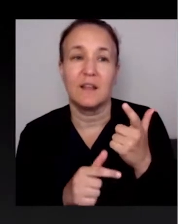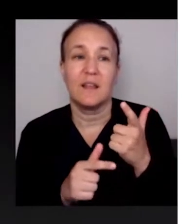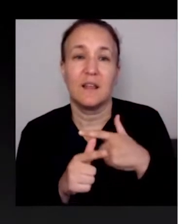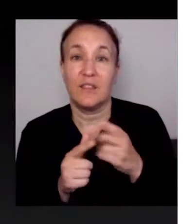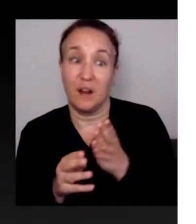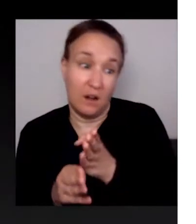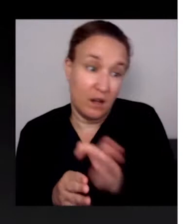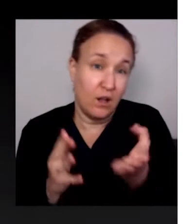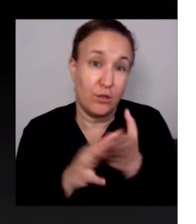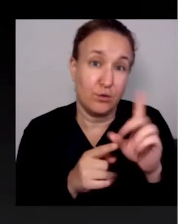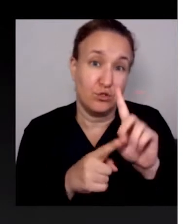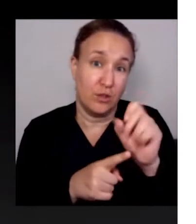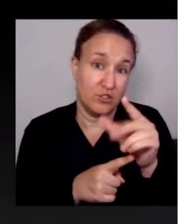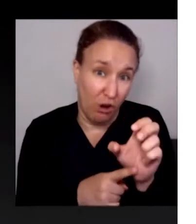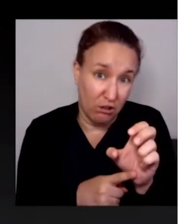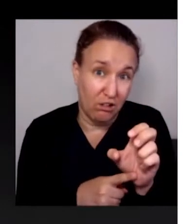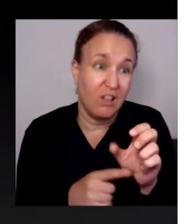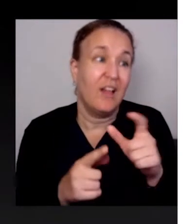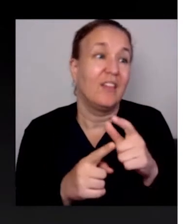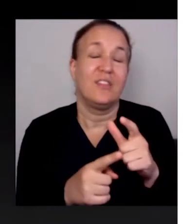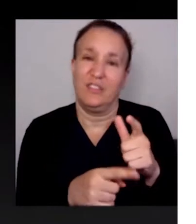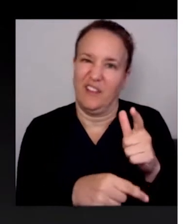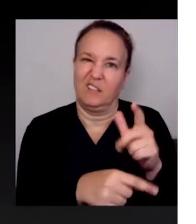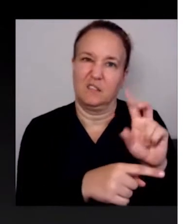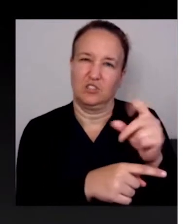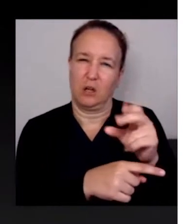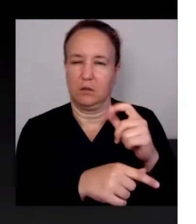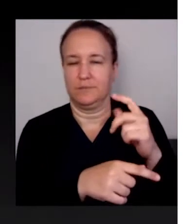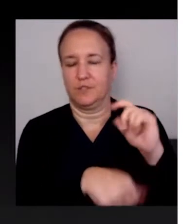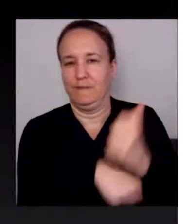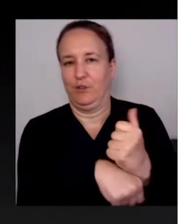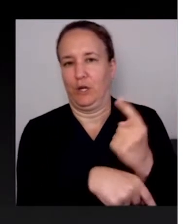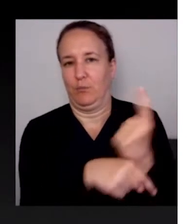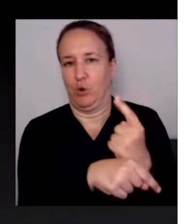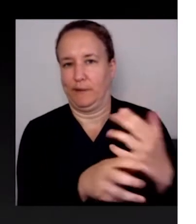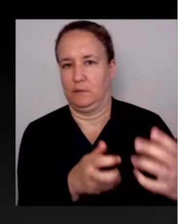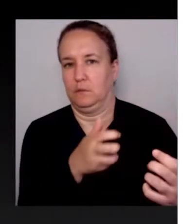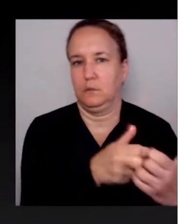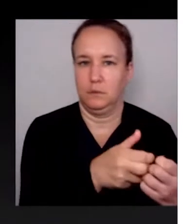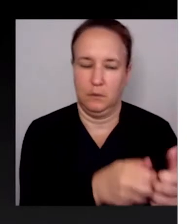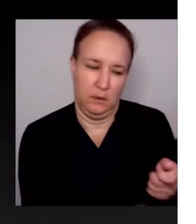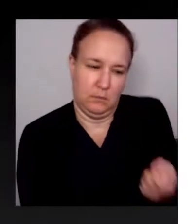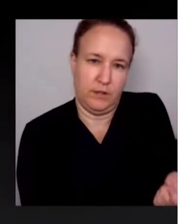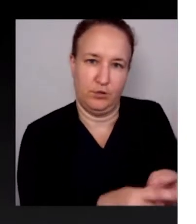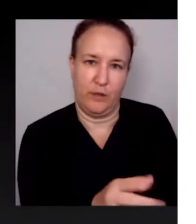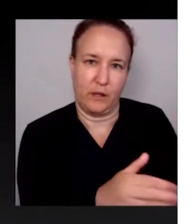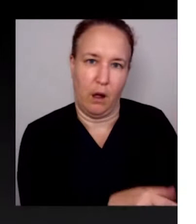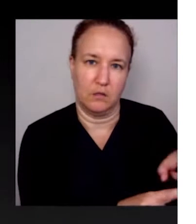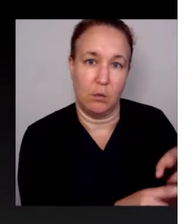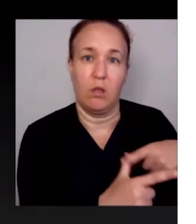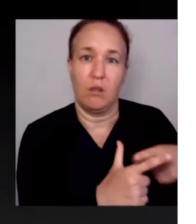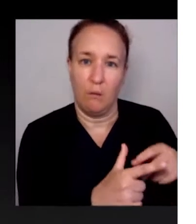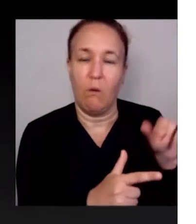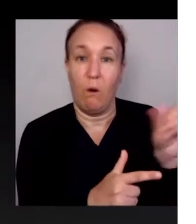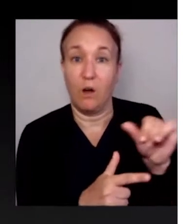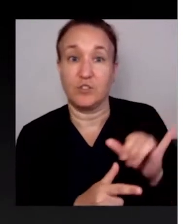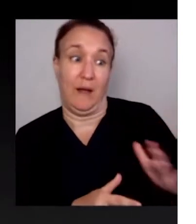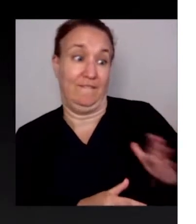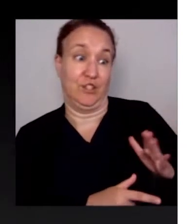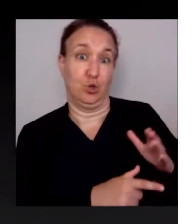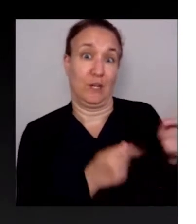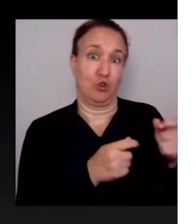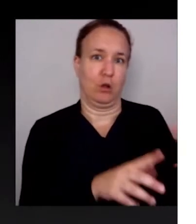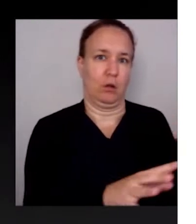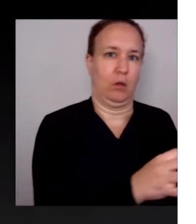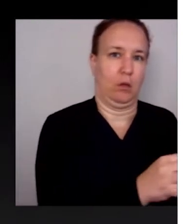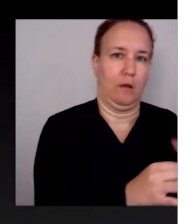dongle after configuring the dongle appropriately, plugging the dongle into the console, and also plugging the official controller in for